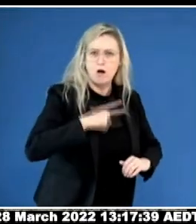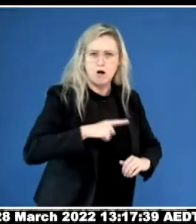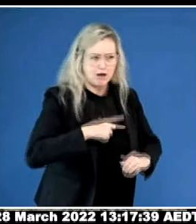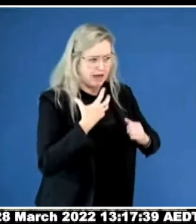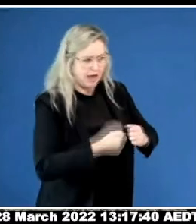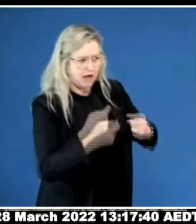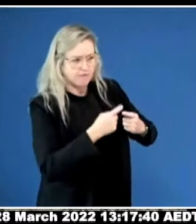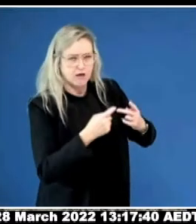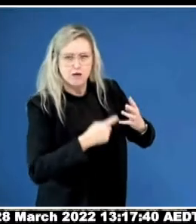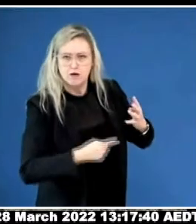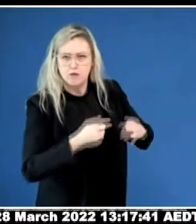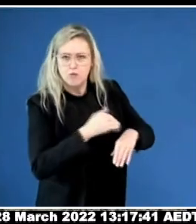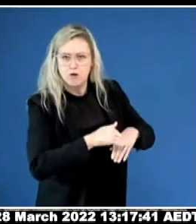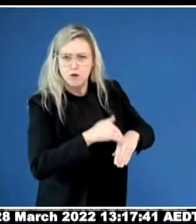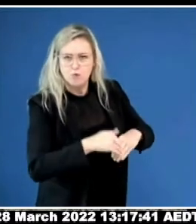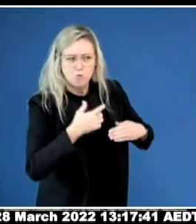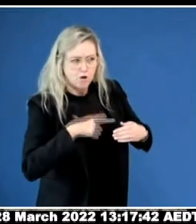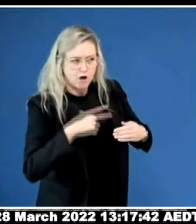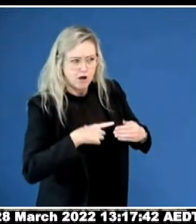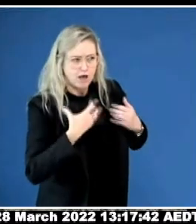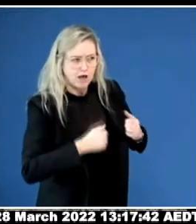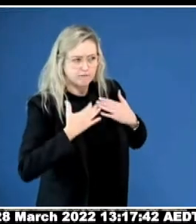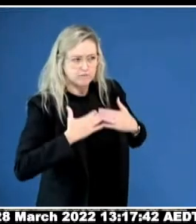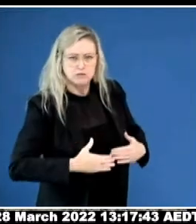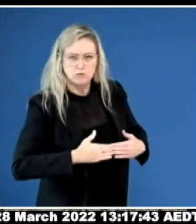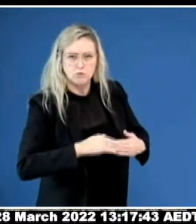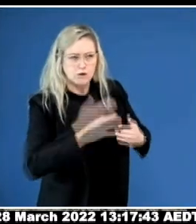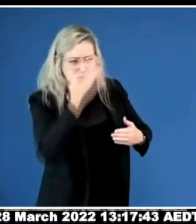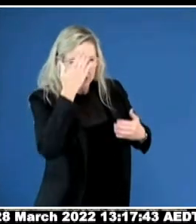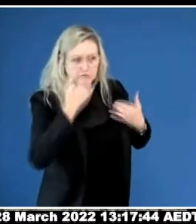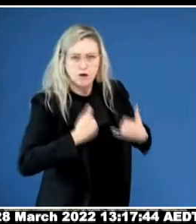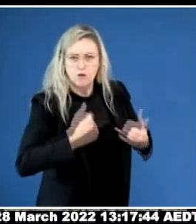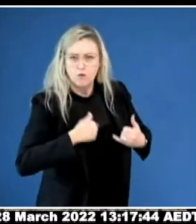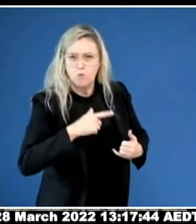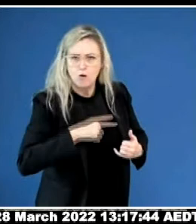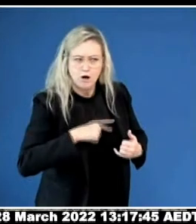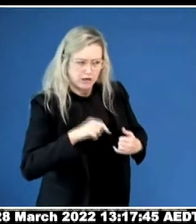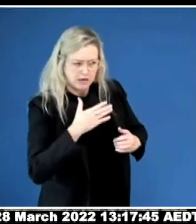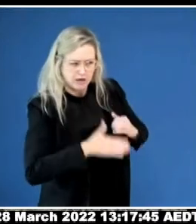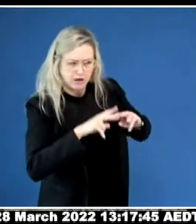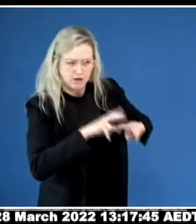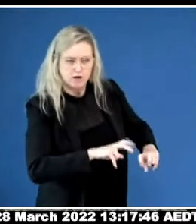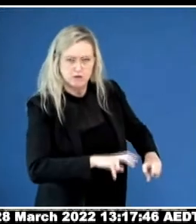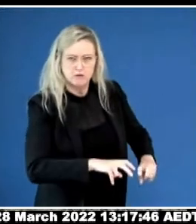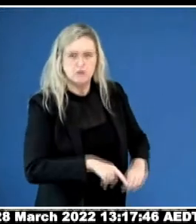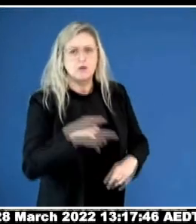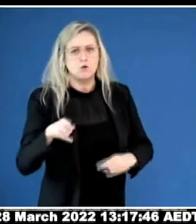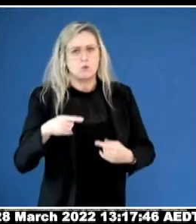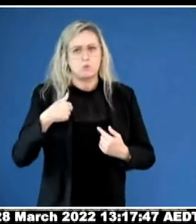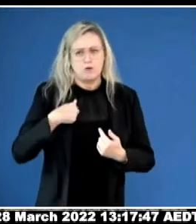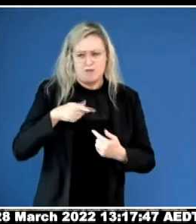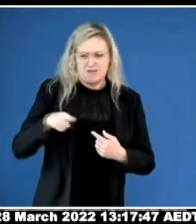physiological responses. Community attitudes about people with disabilities are ahead of attitudes we encounter in the